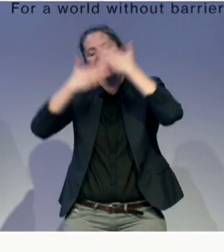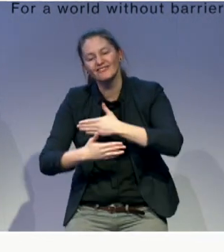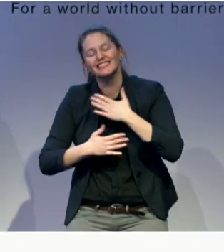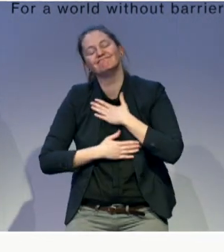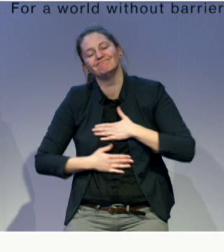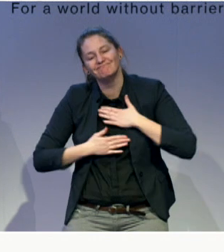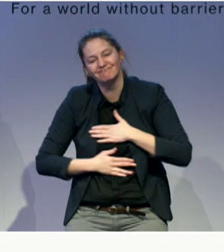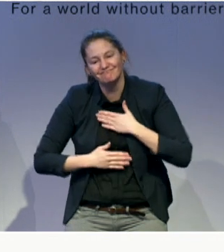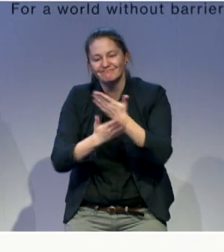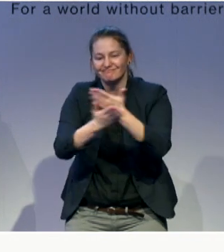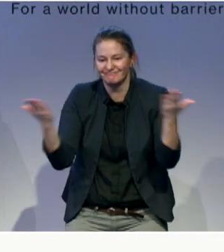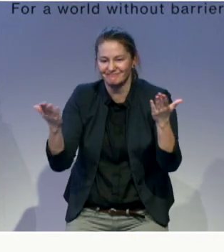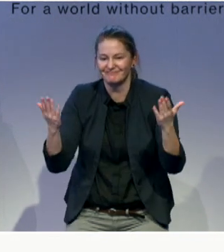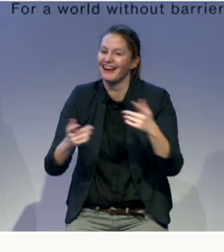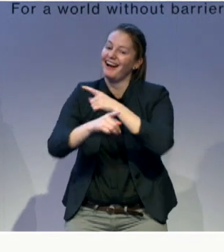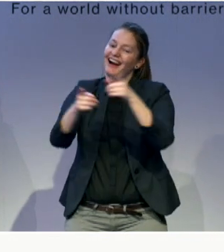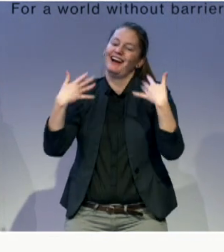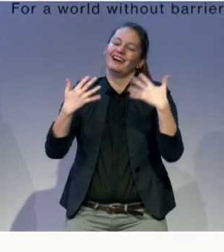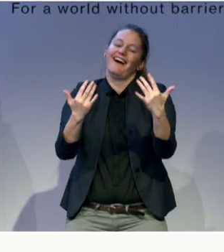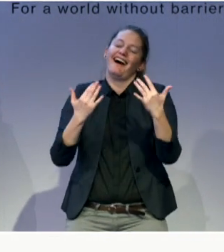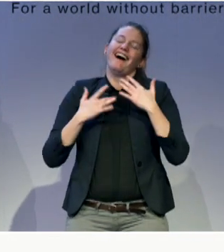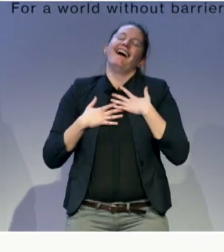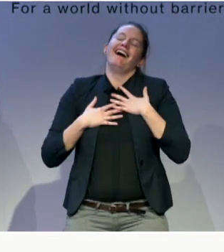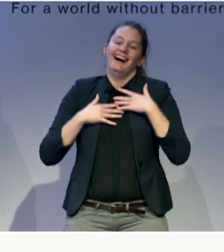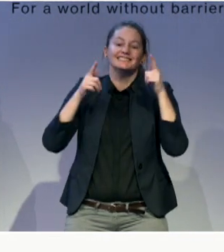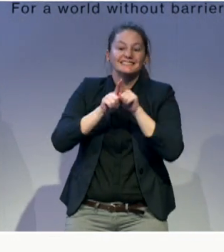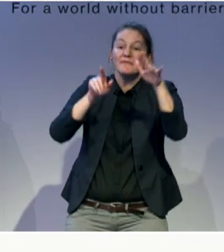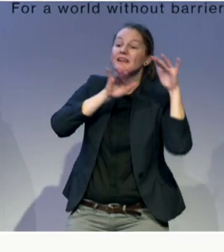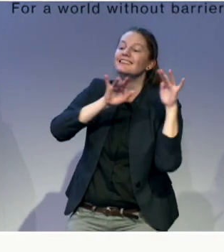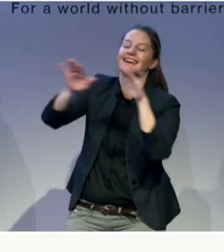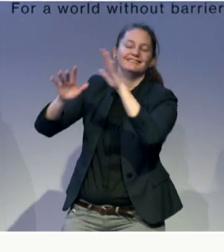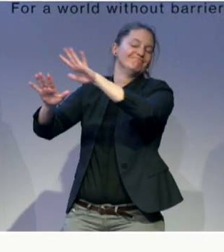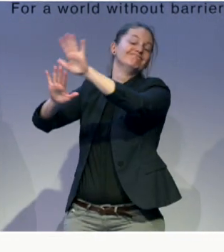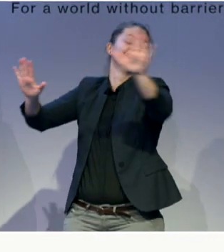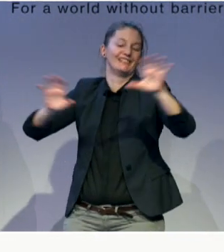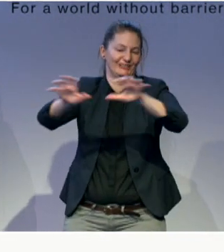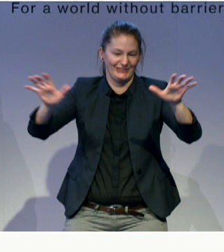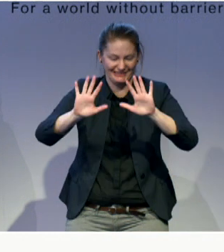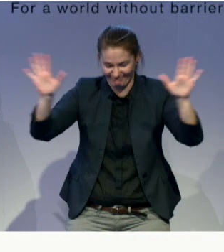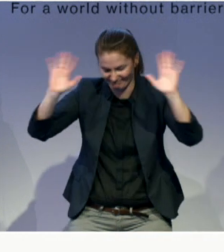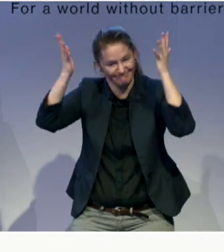and inspire. Caroline? Thank you. Thank you very much, Martin.